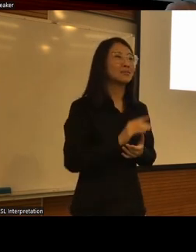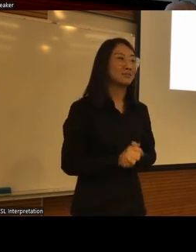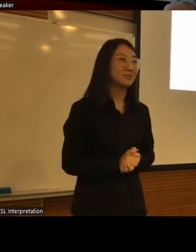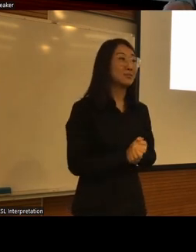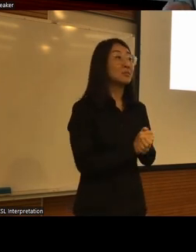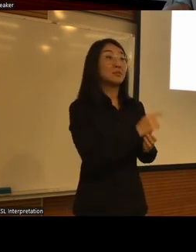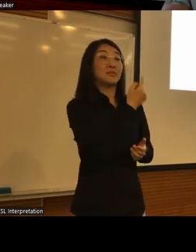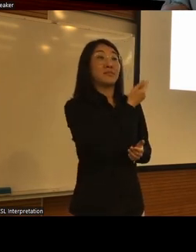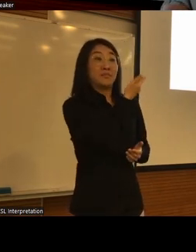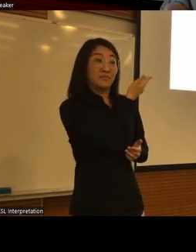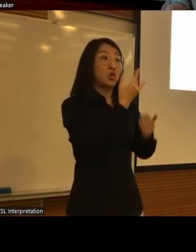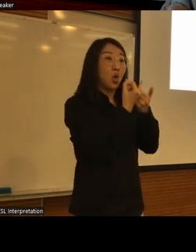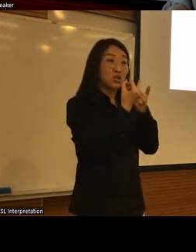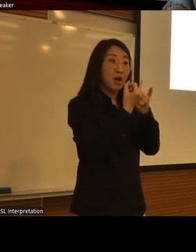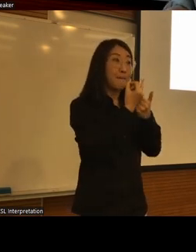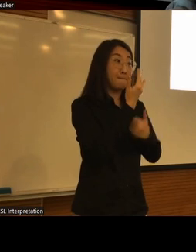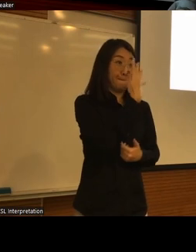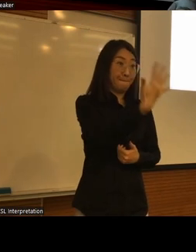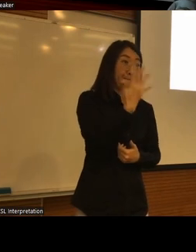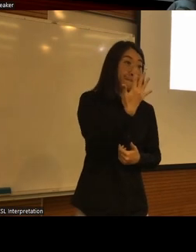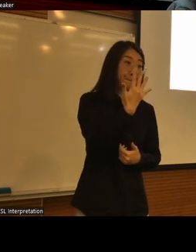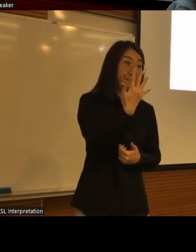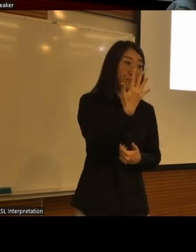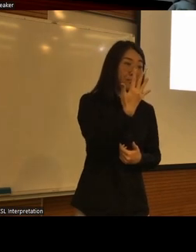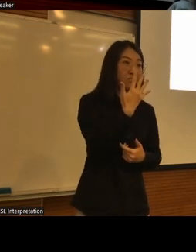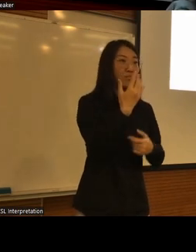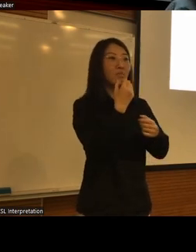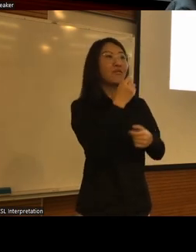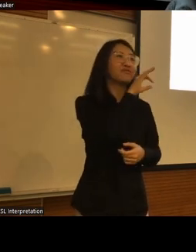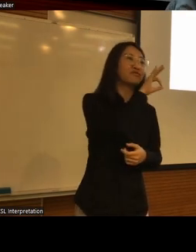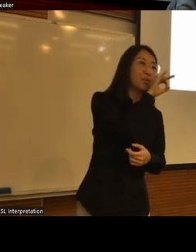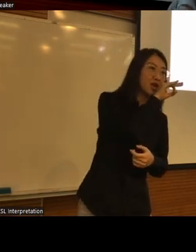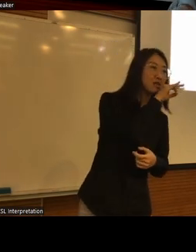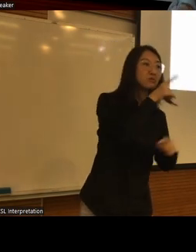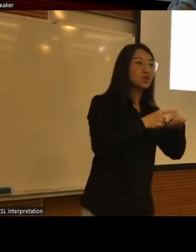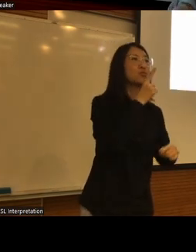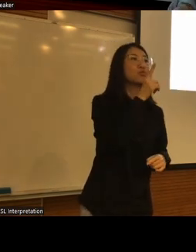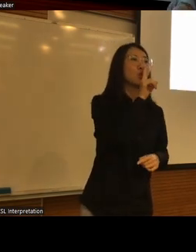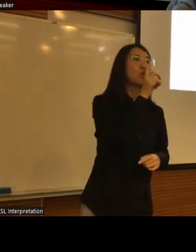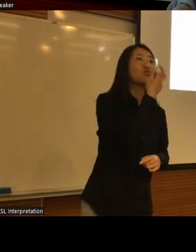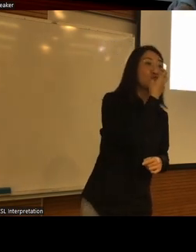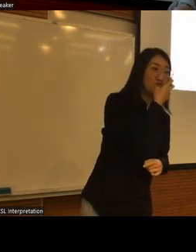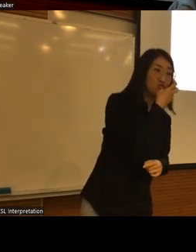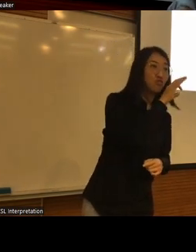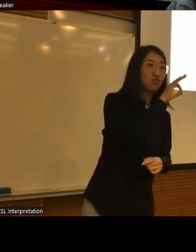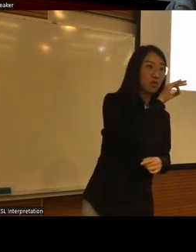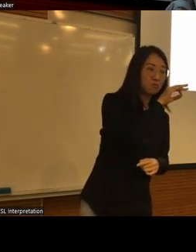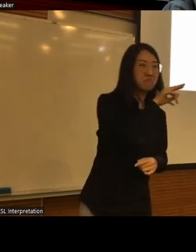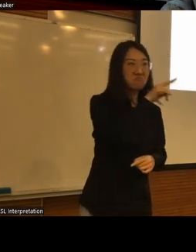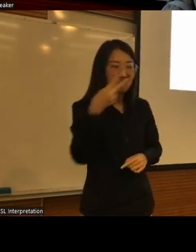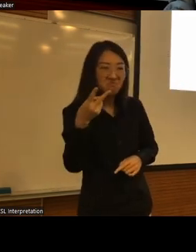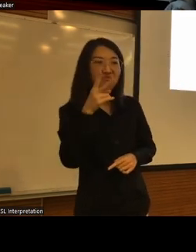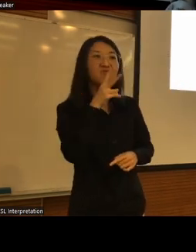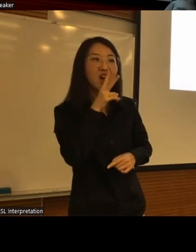just five students, all of them working into French, their native language, and this is just a case study.